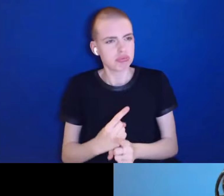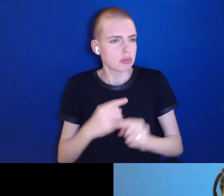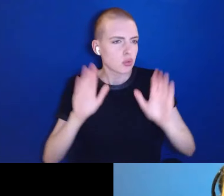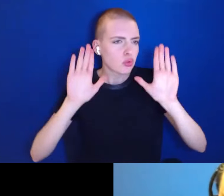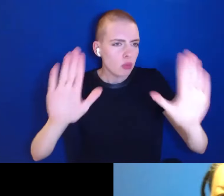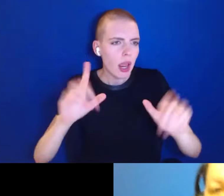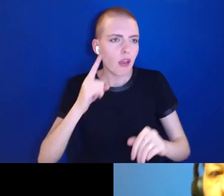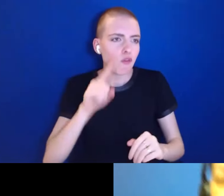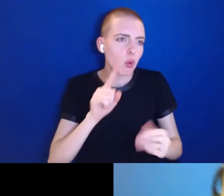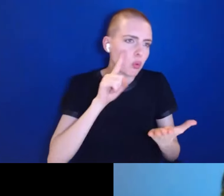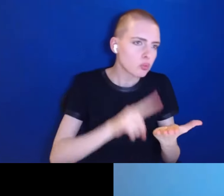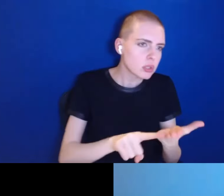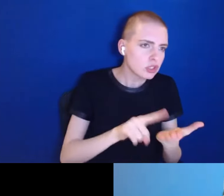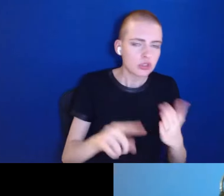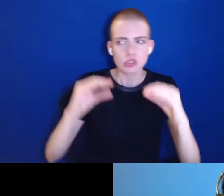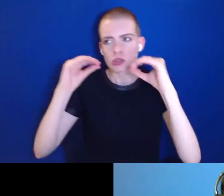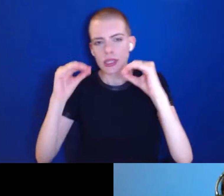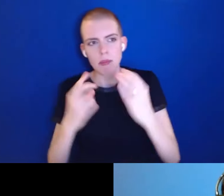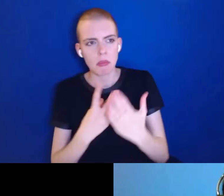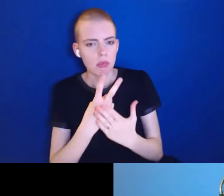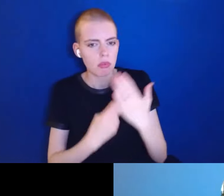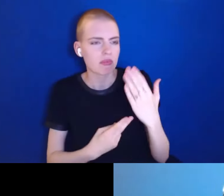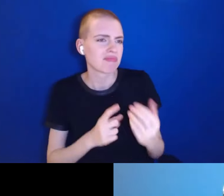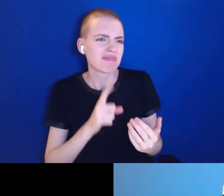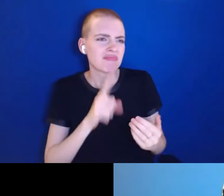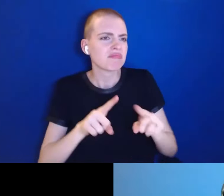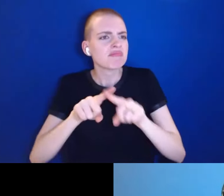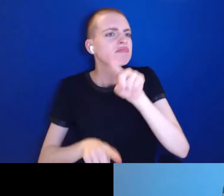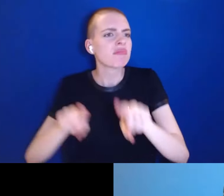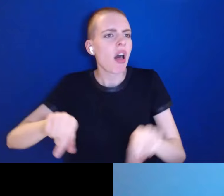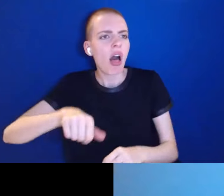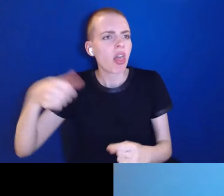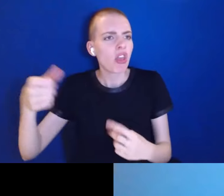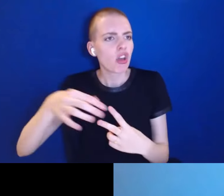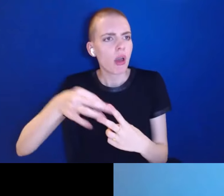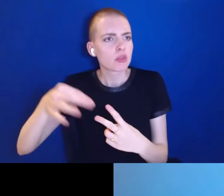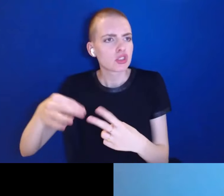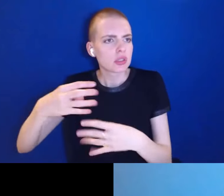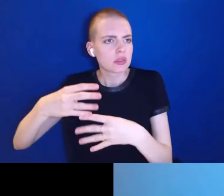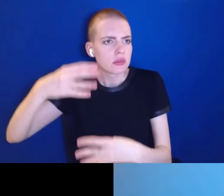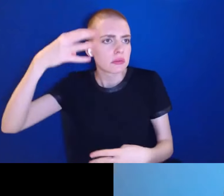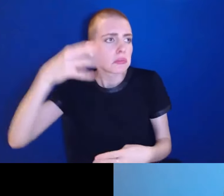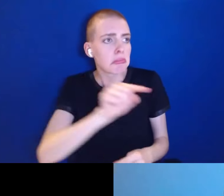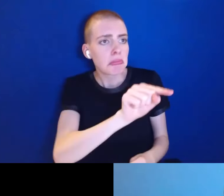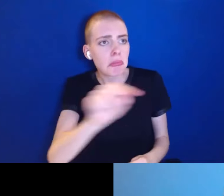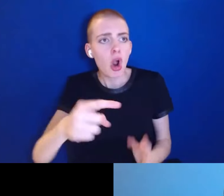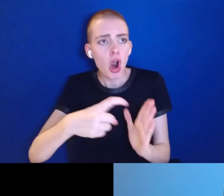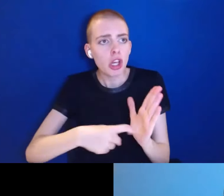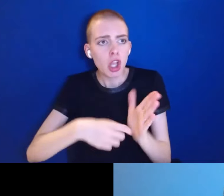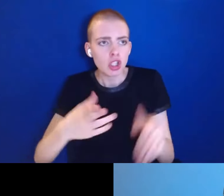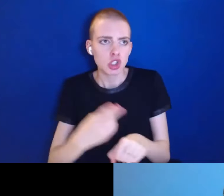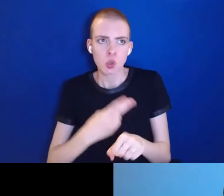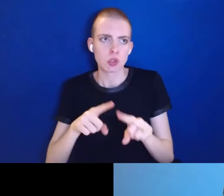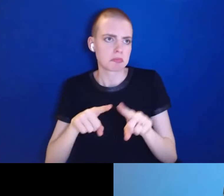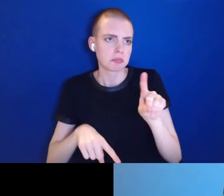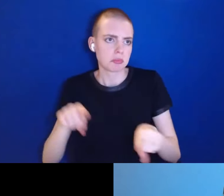teaching. And there's a variety of others that various archaeologists have used in the field that